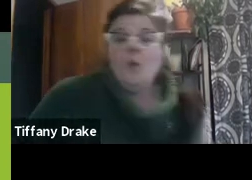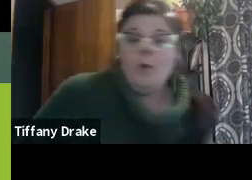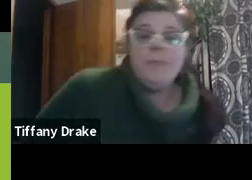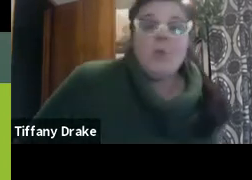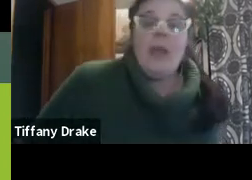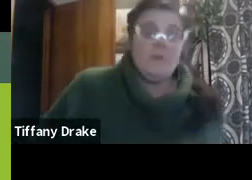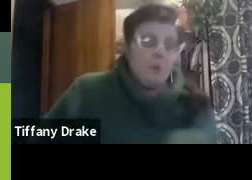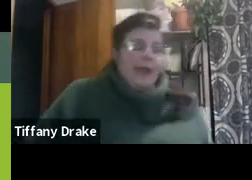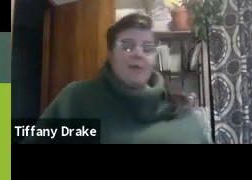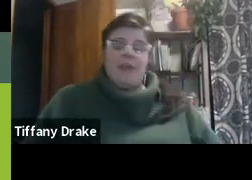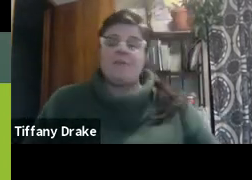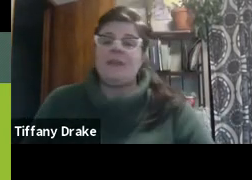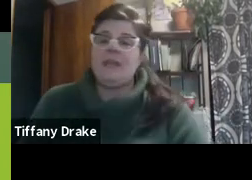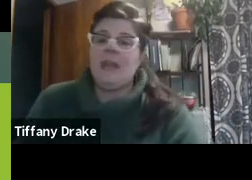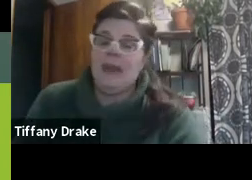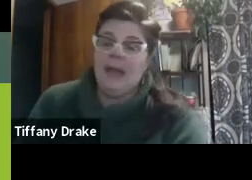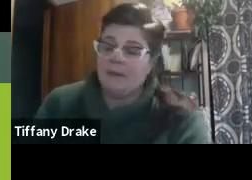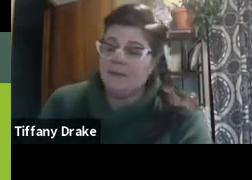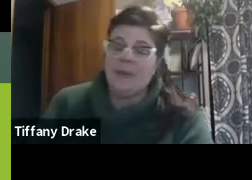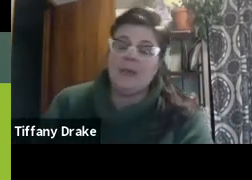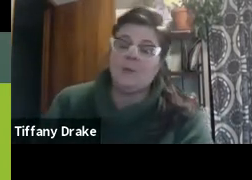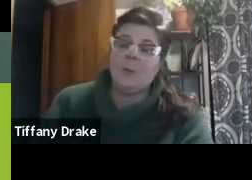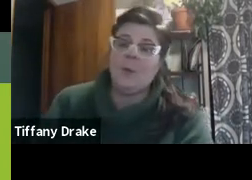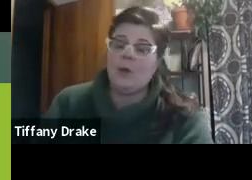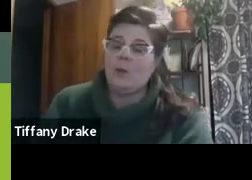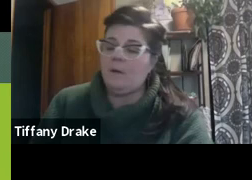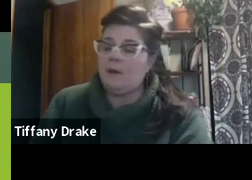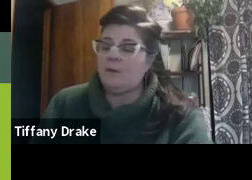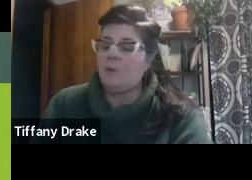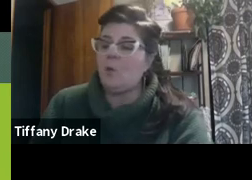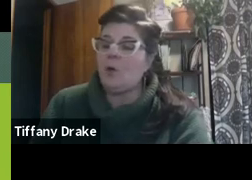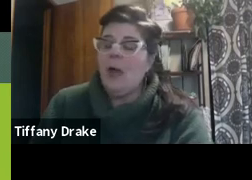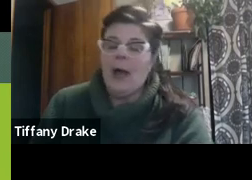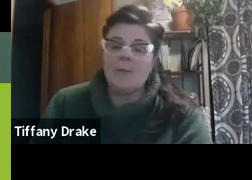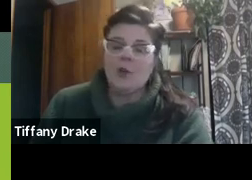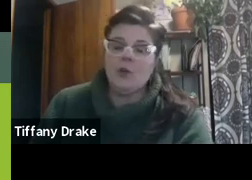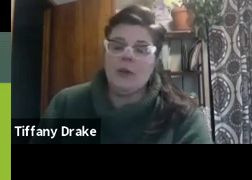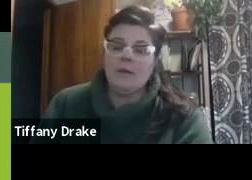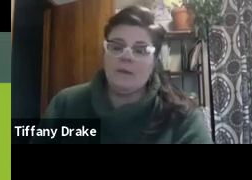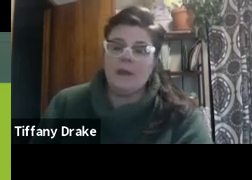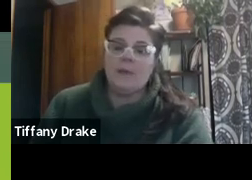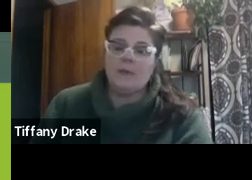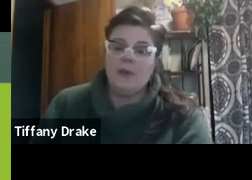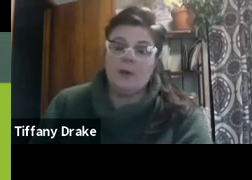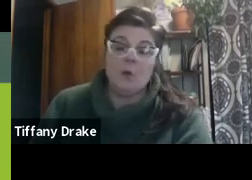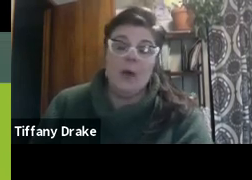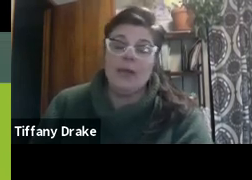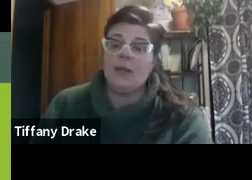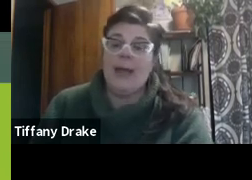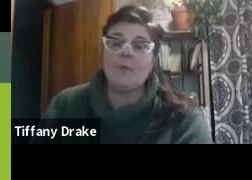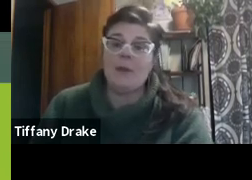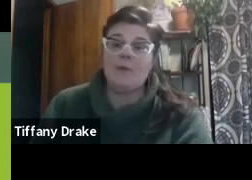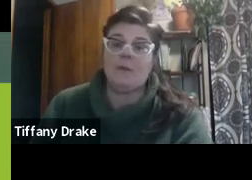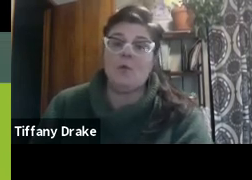in school, right? So they have safety and access to mandated reporting when they're in school. I'm curious if there is a way